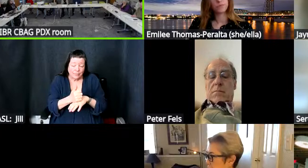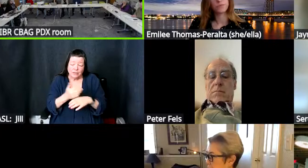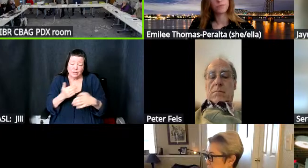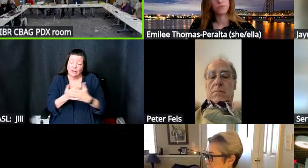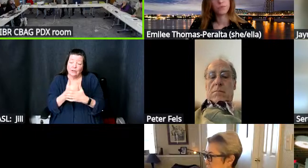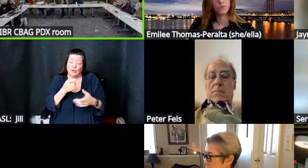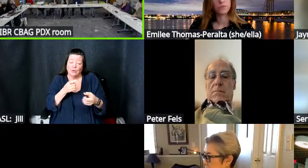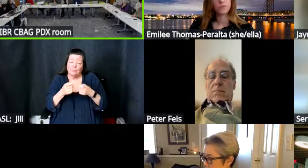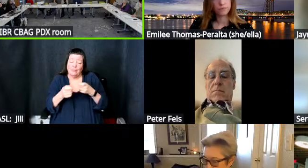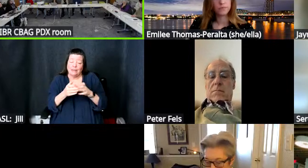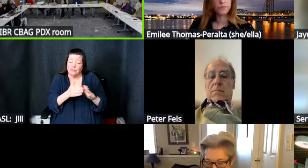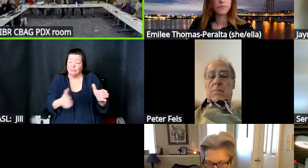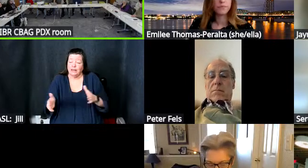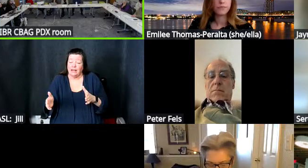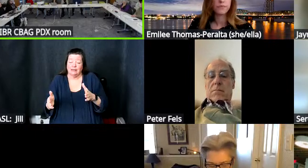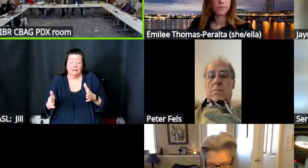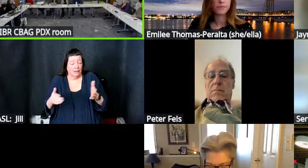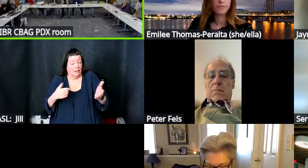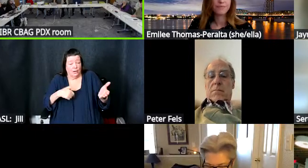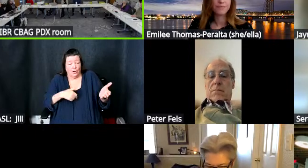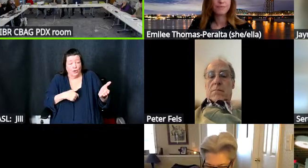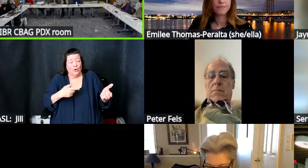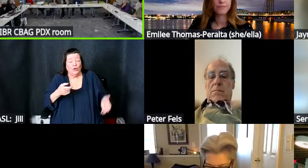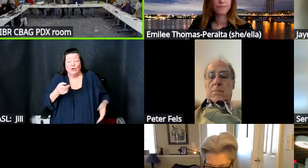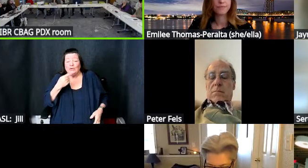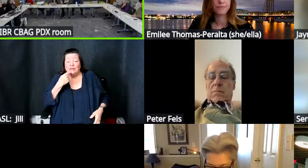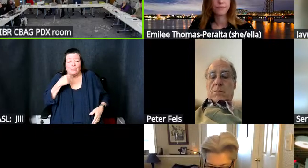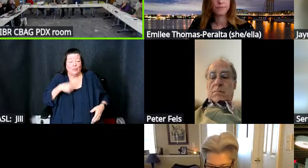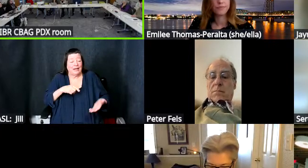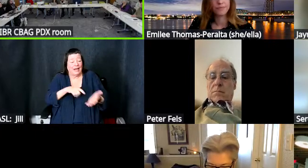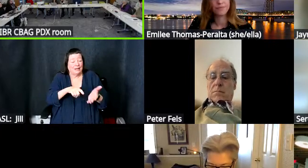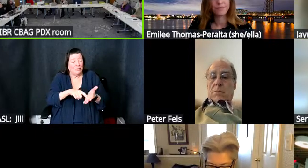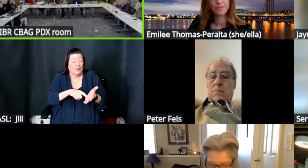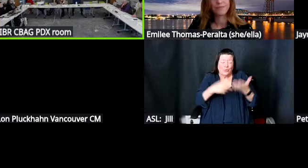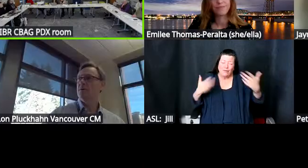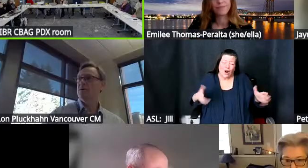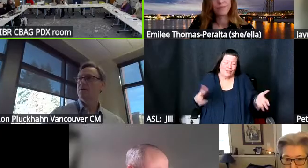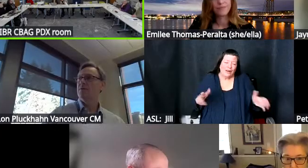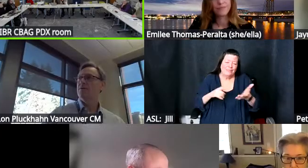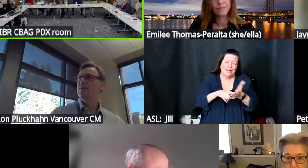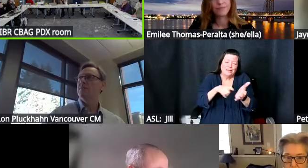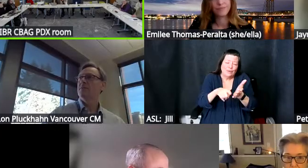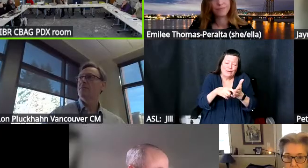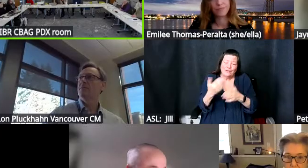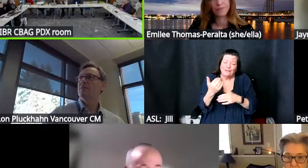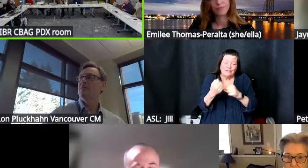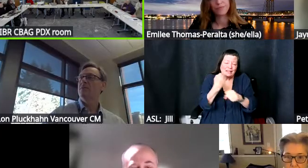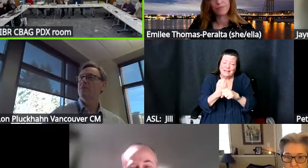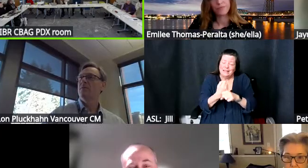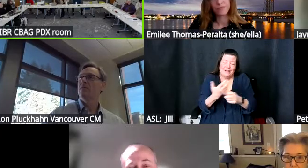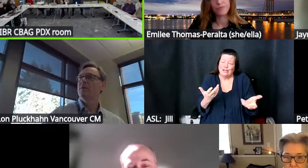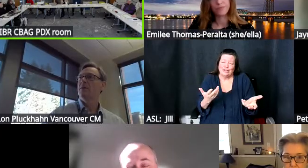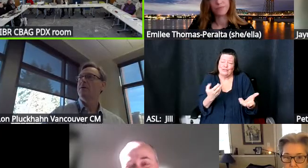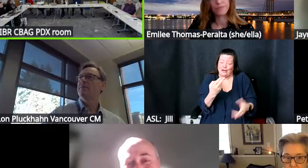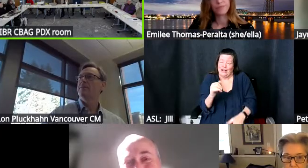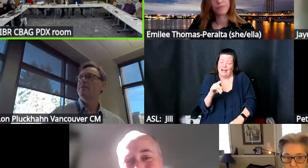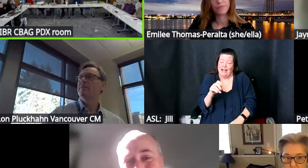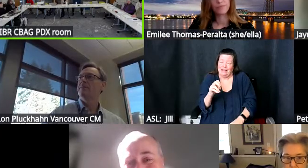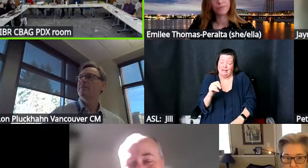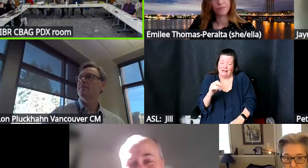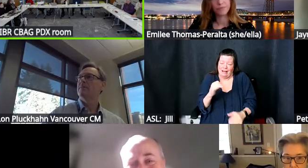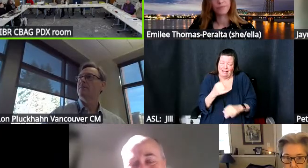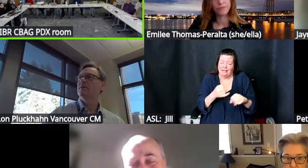we can explore it. We've been exploring this for 15 years. Yeah, on Hayden Island, you know, it's about time probably to do that, you